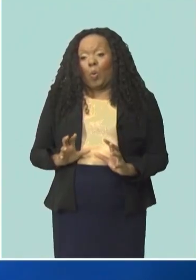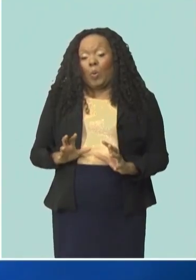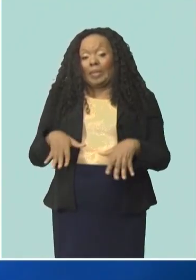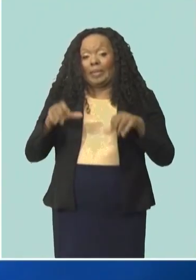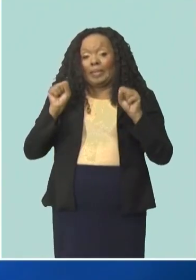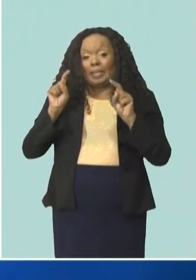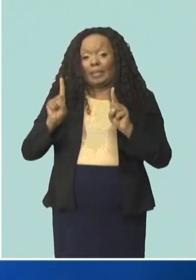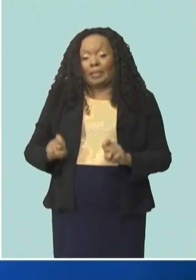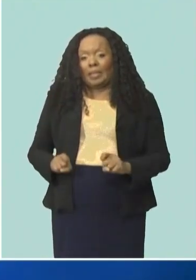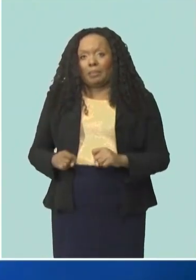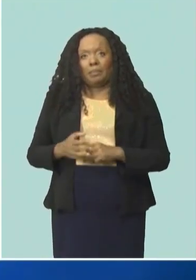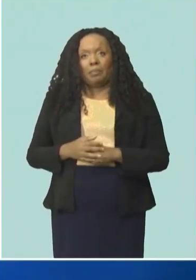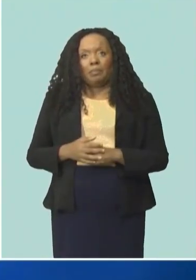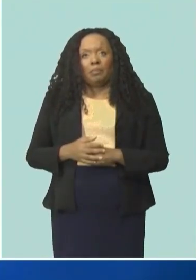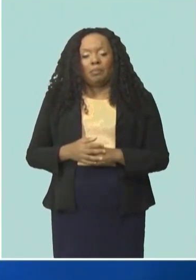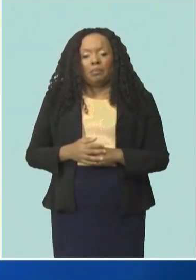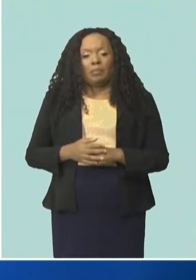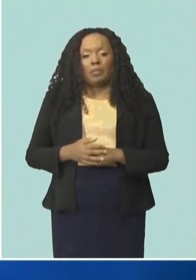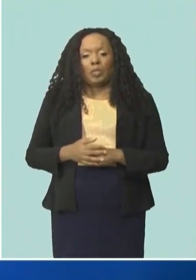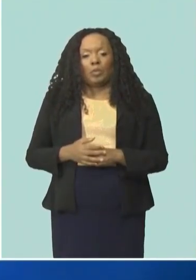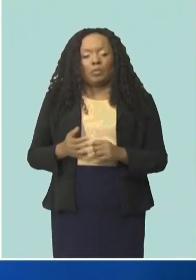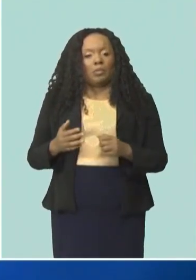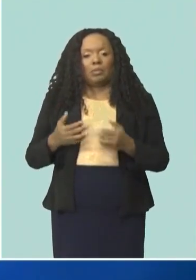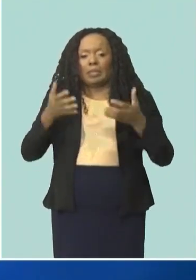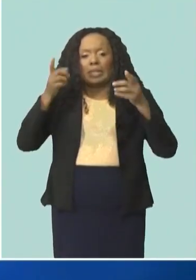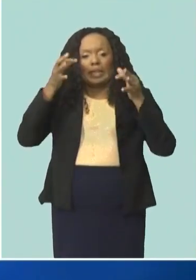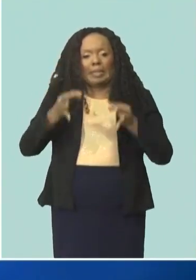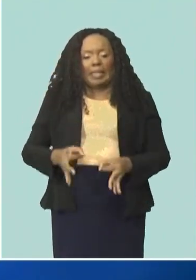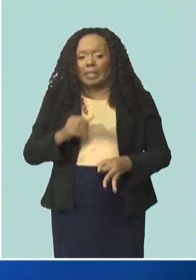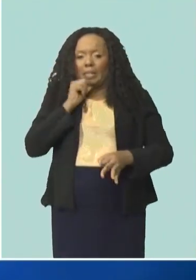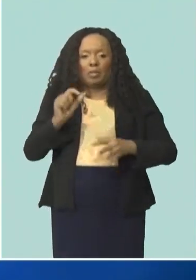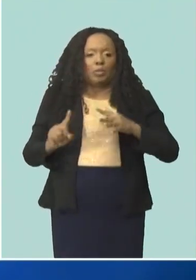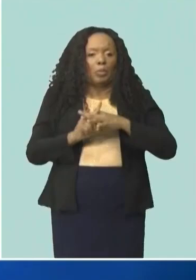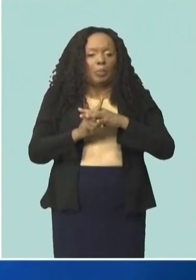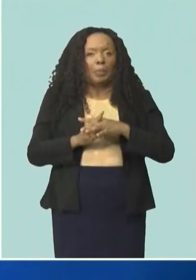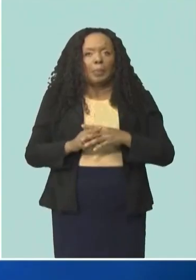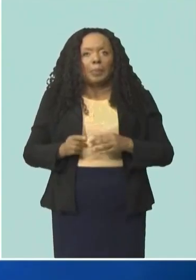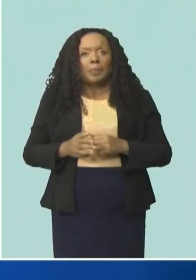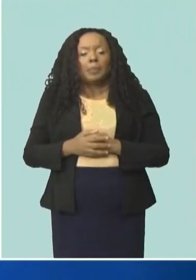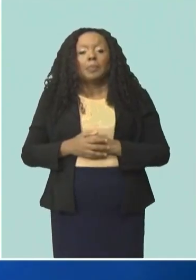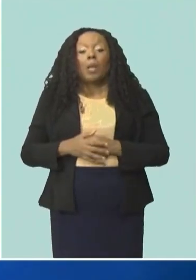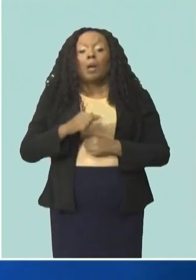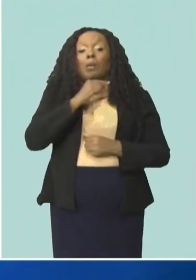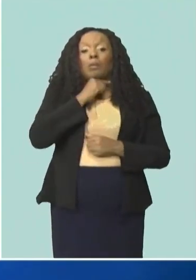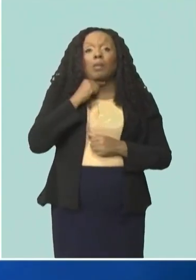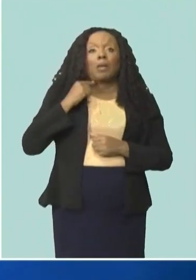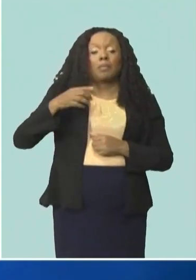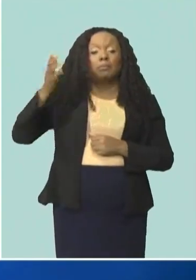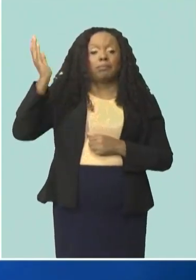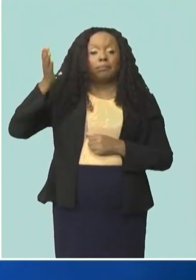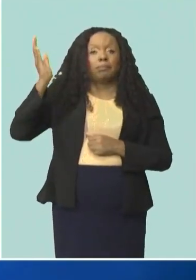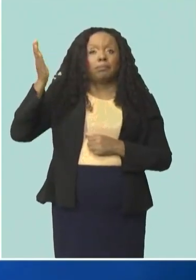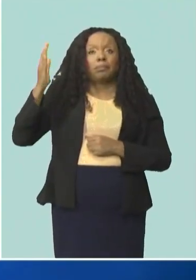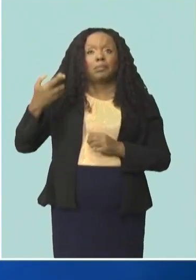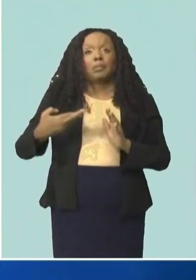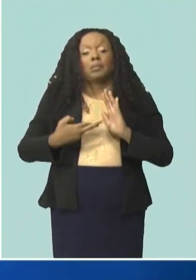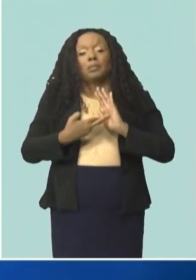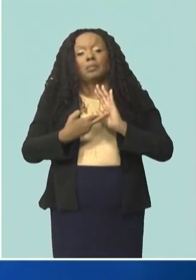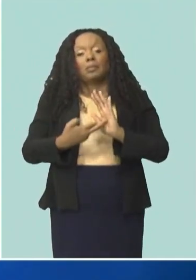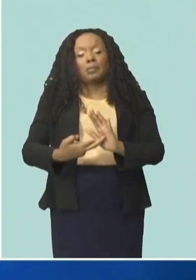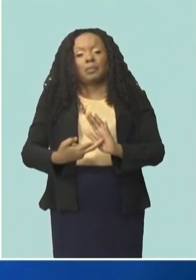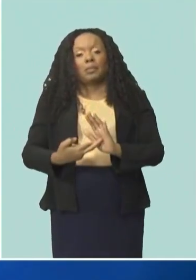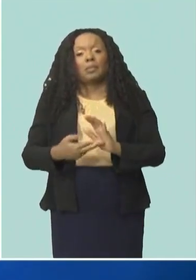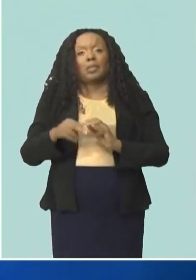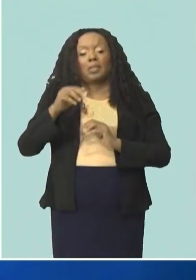to turn up. Deputy Chief Education Officer, the Reverend Stephen Scott, speaking on behalf of Minister of Educational Transformation